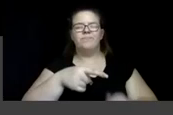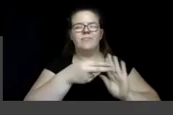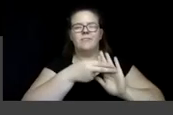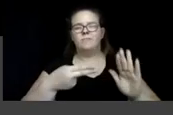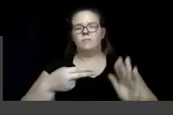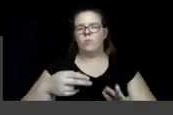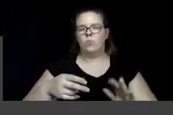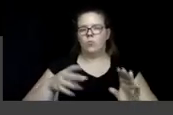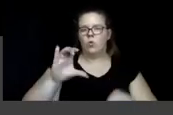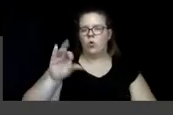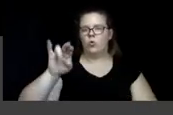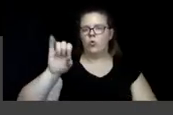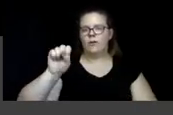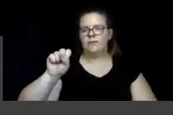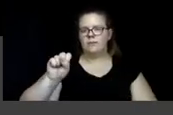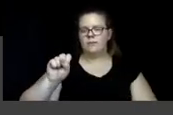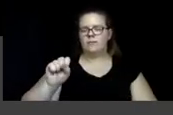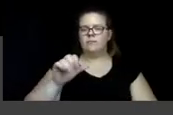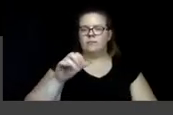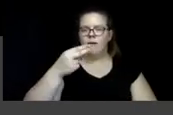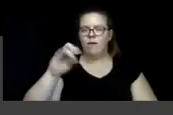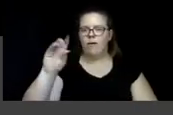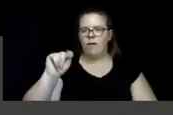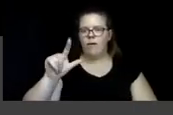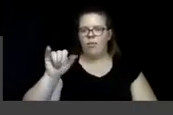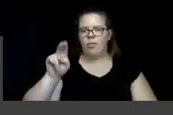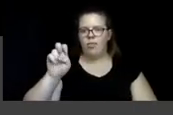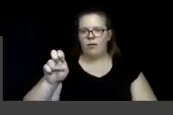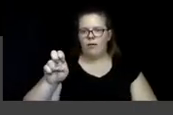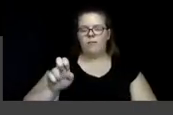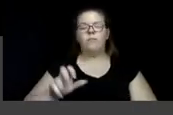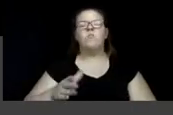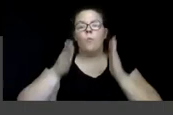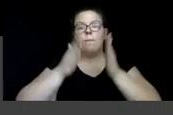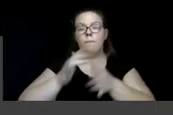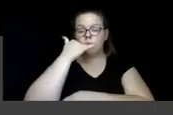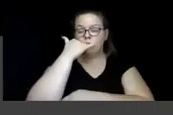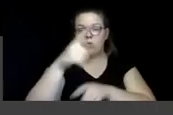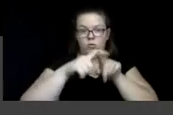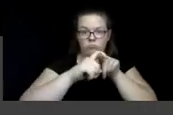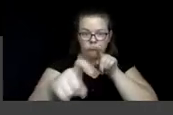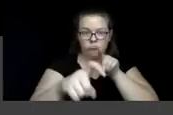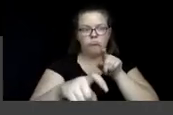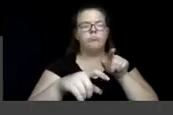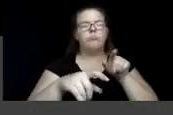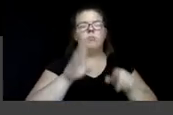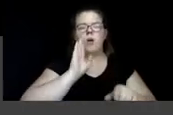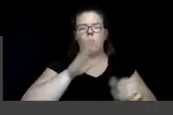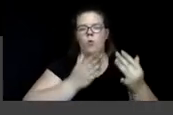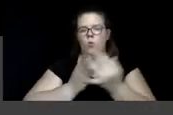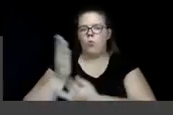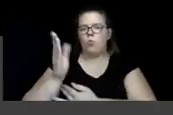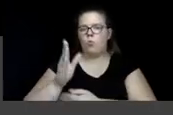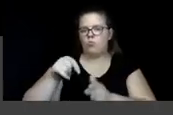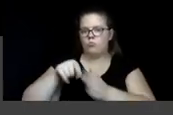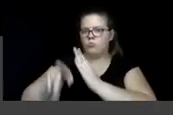somebody calls that number, eventually it goes through the suicide prevention team here in Syracuse,